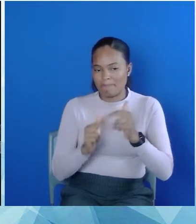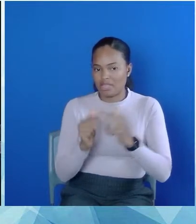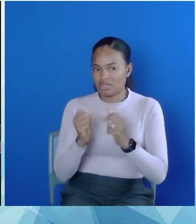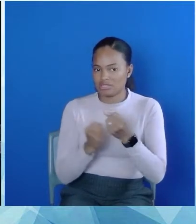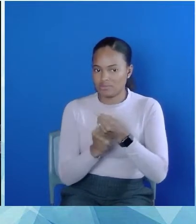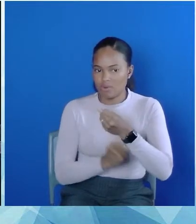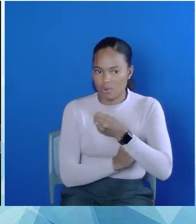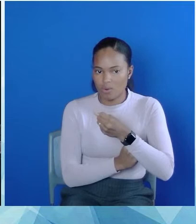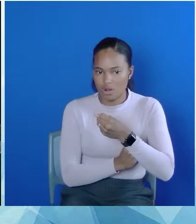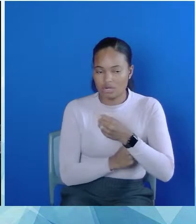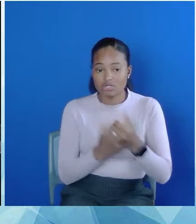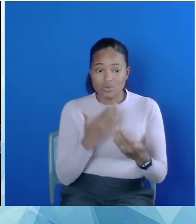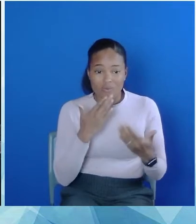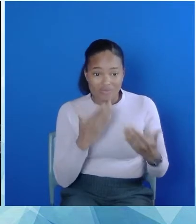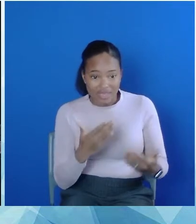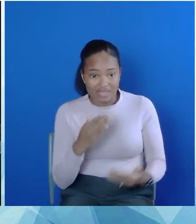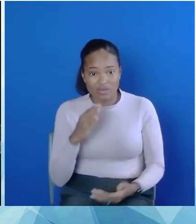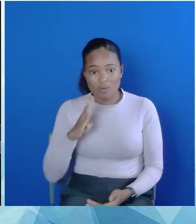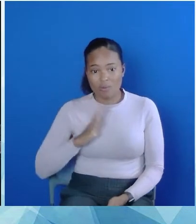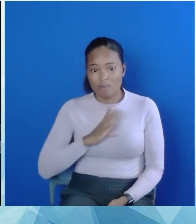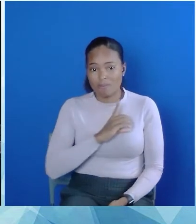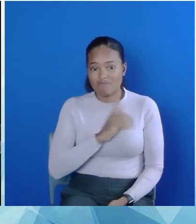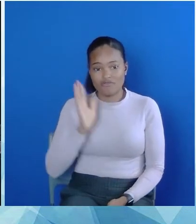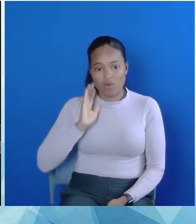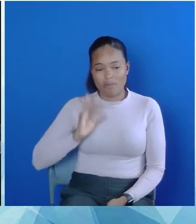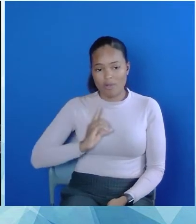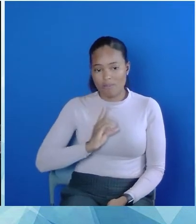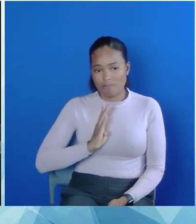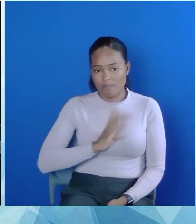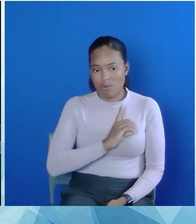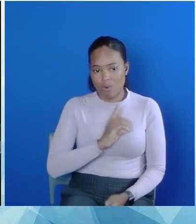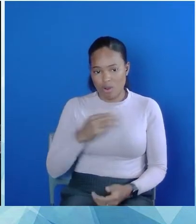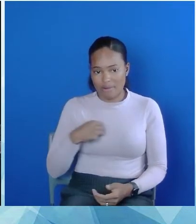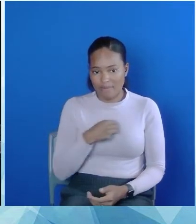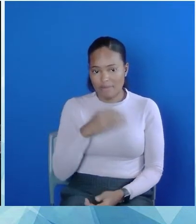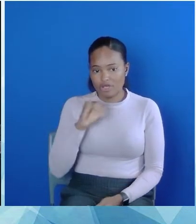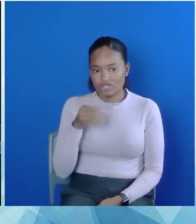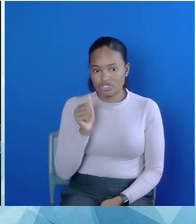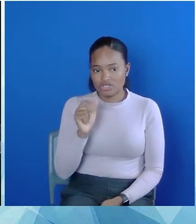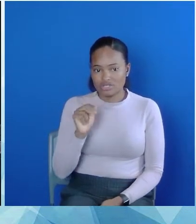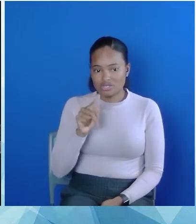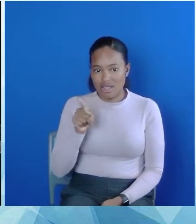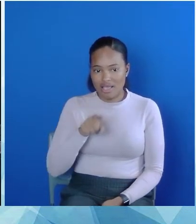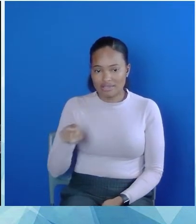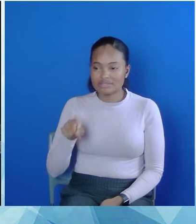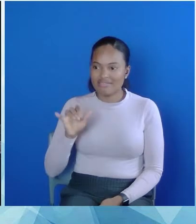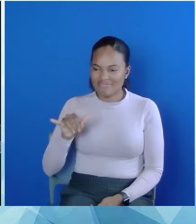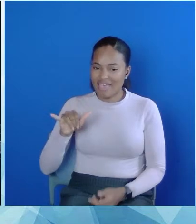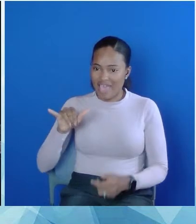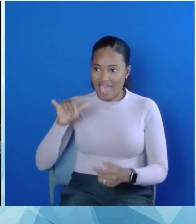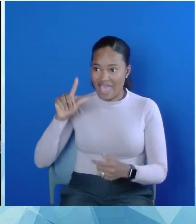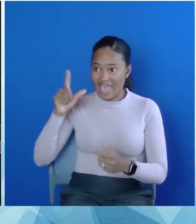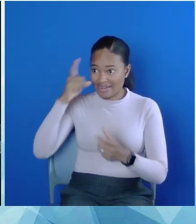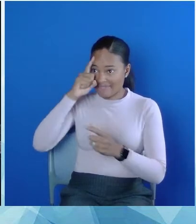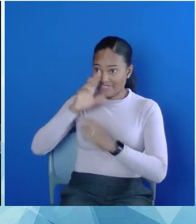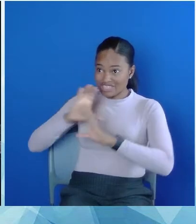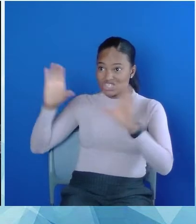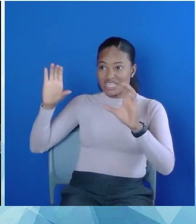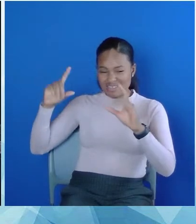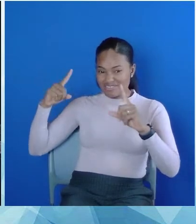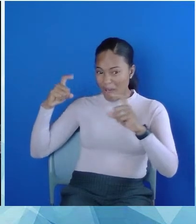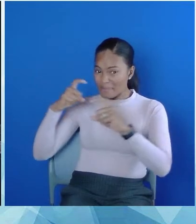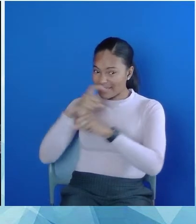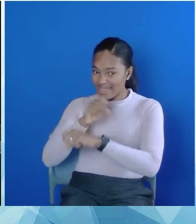Thank you to Board Member Jance for that ask, former Board Member Jance. It is a complicated picture, but we have picked it apart.